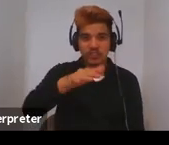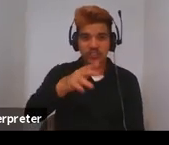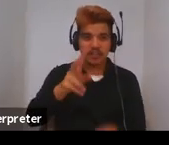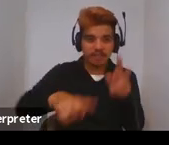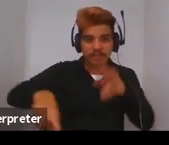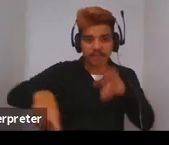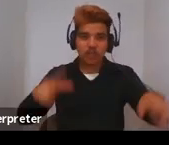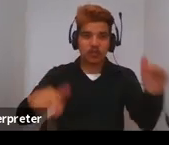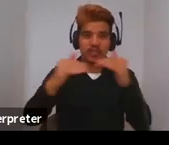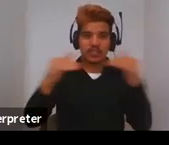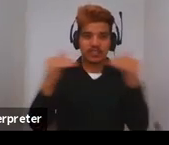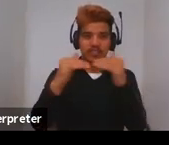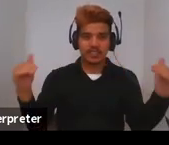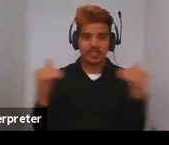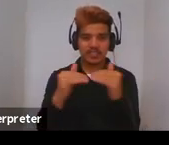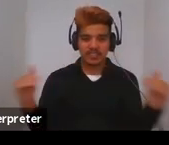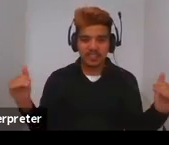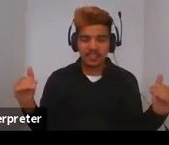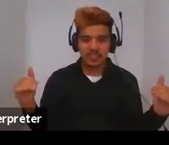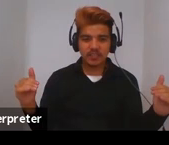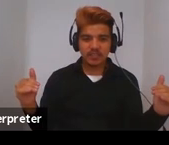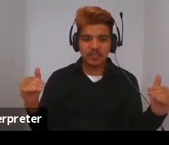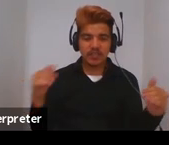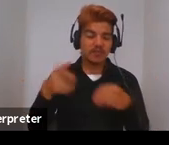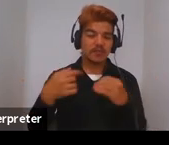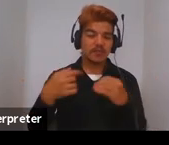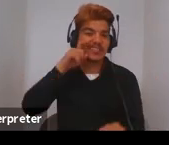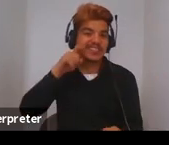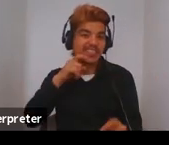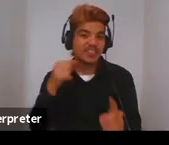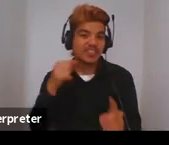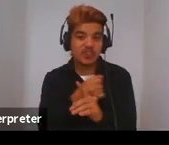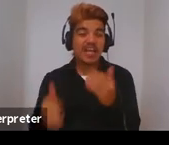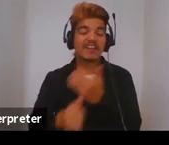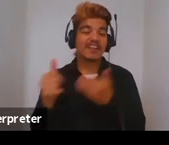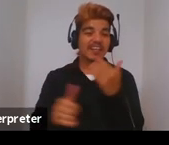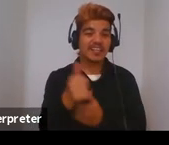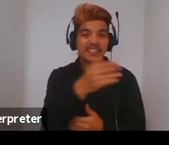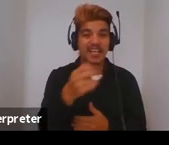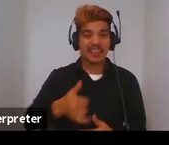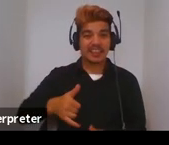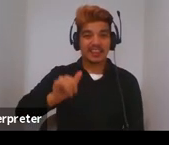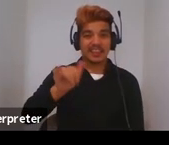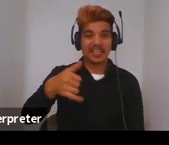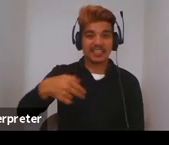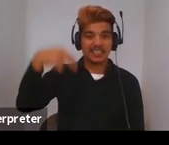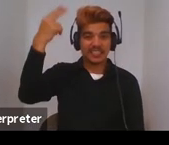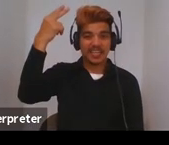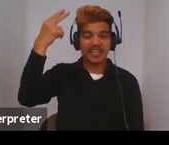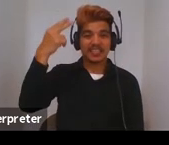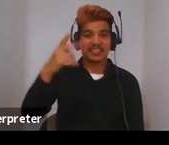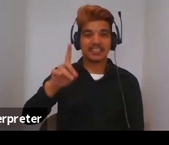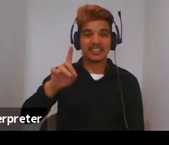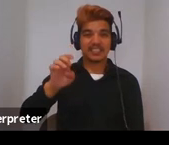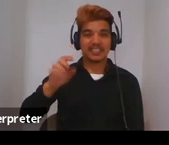levels of degrees of sexual violence. And this is the highest degree.